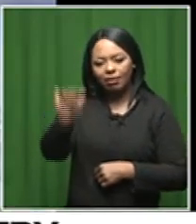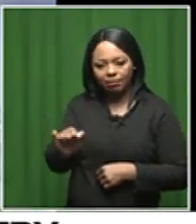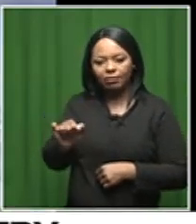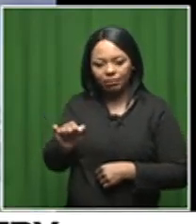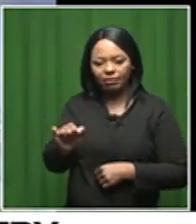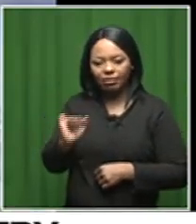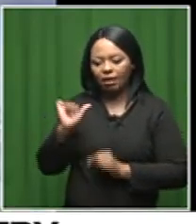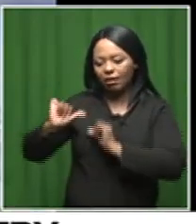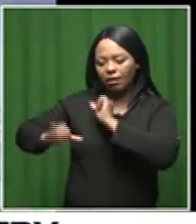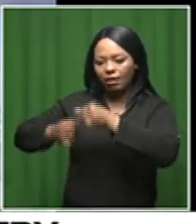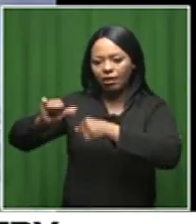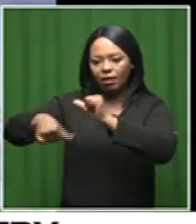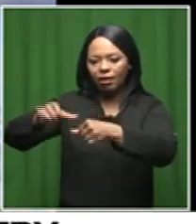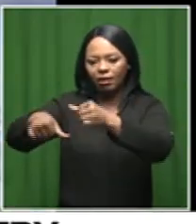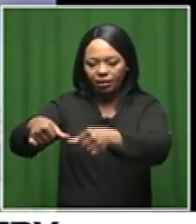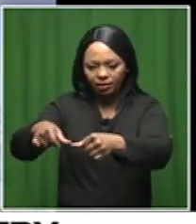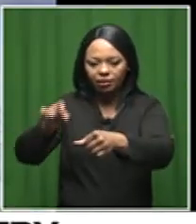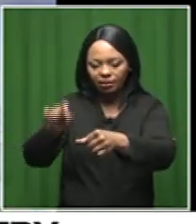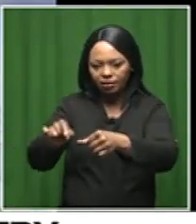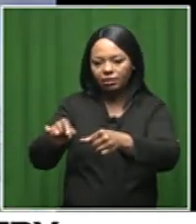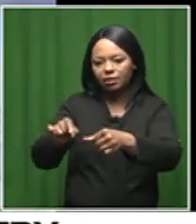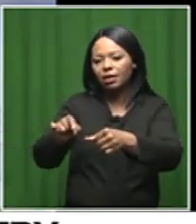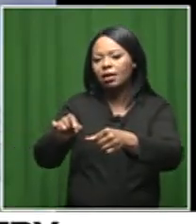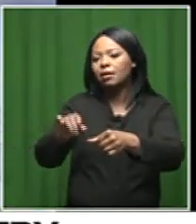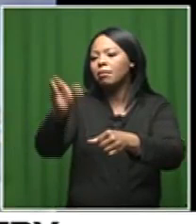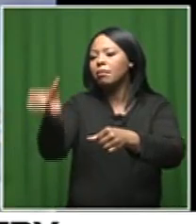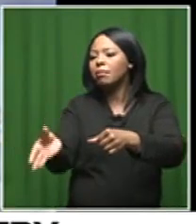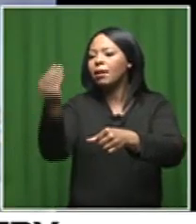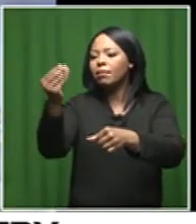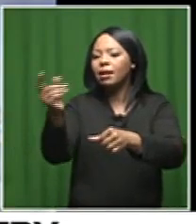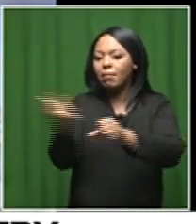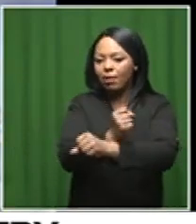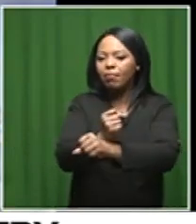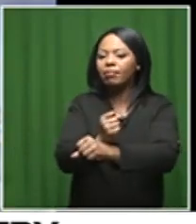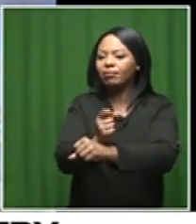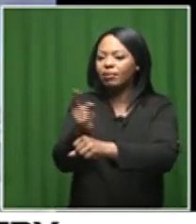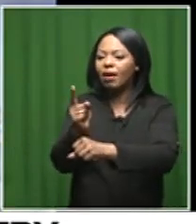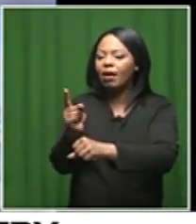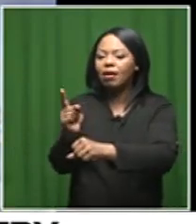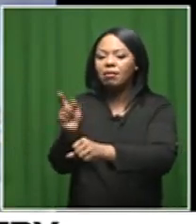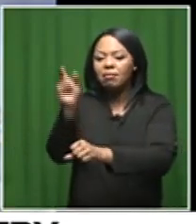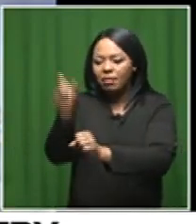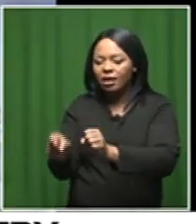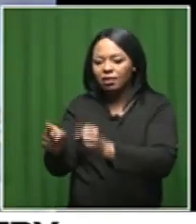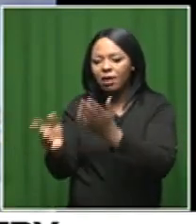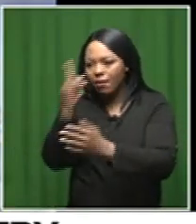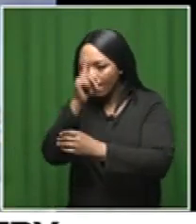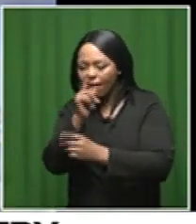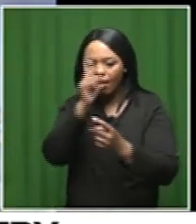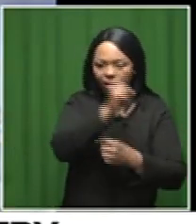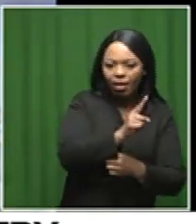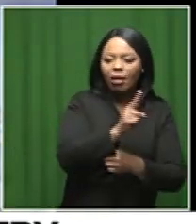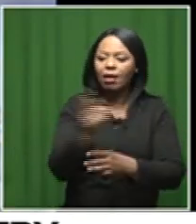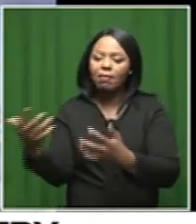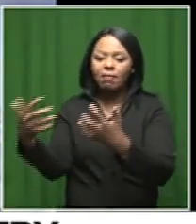inherited, it is most likely that you'll find in the same demographic pool that the donor and the patient would